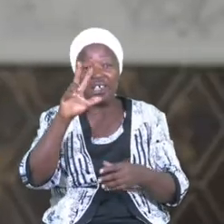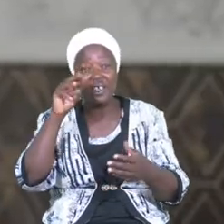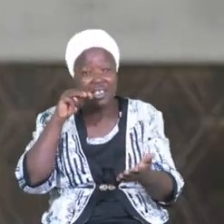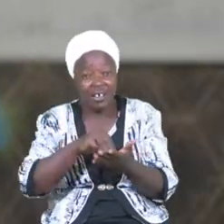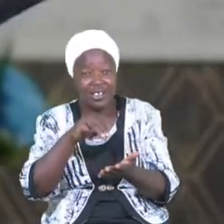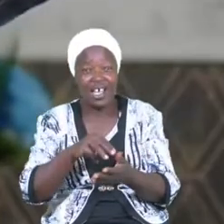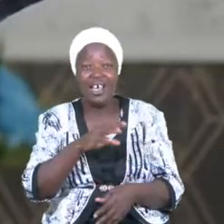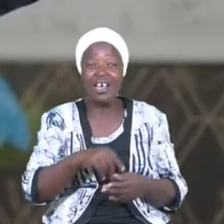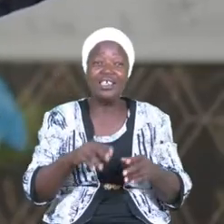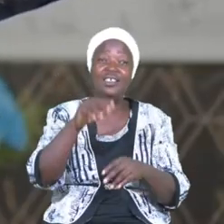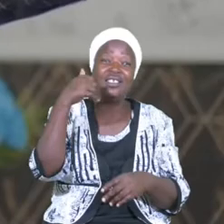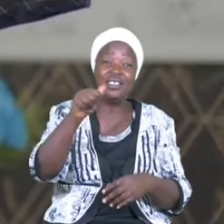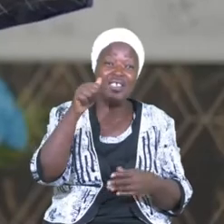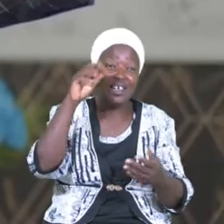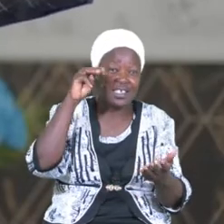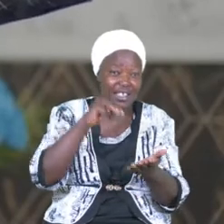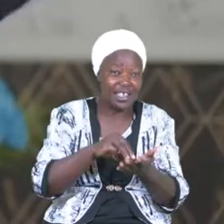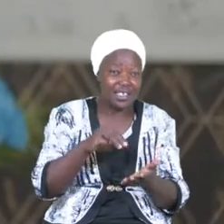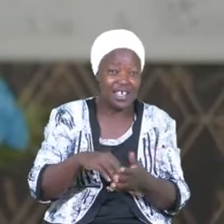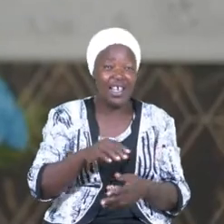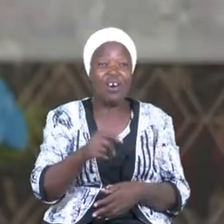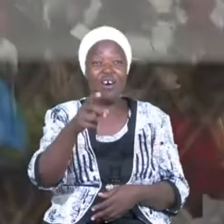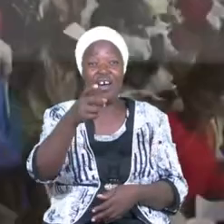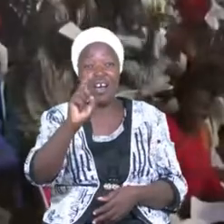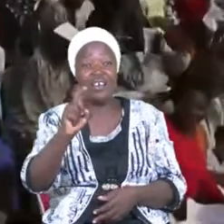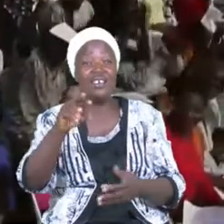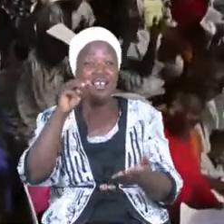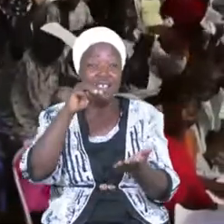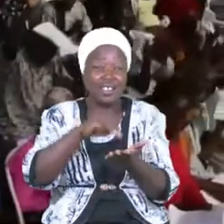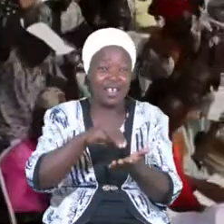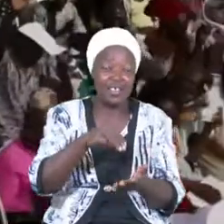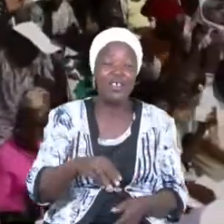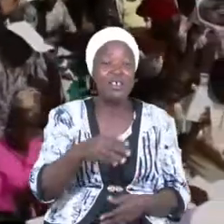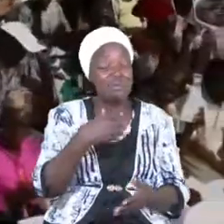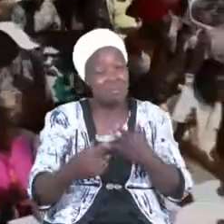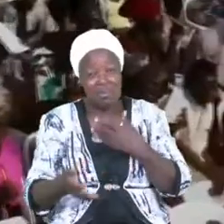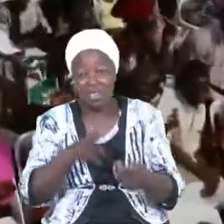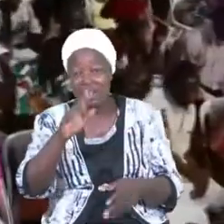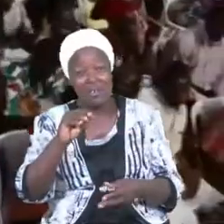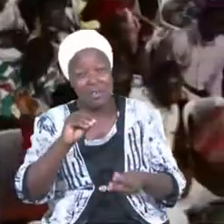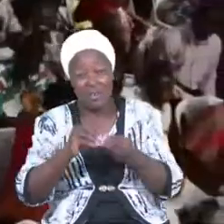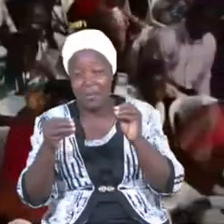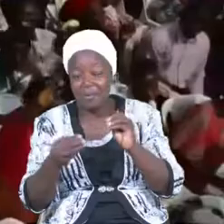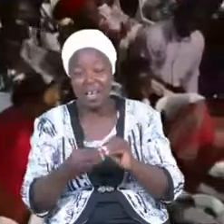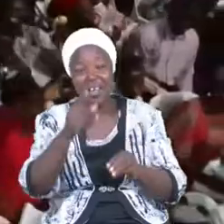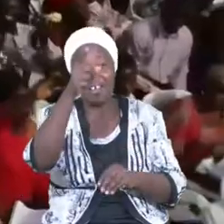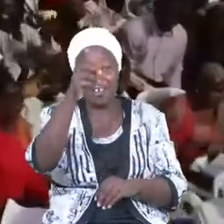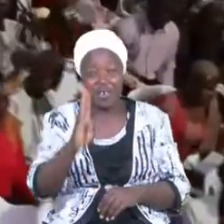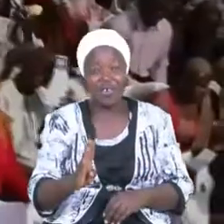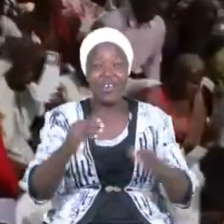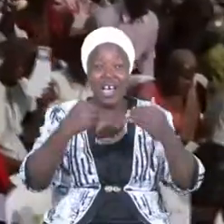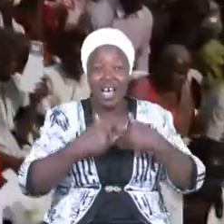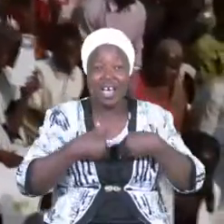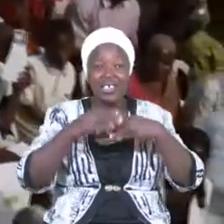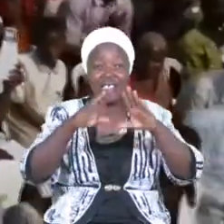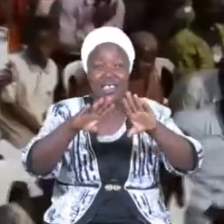10,000, you are number 100,000. Whatever your number, God has given